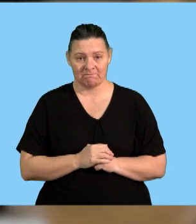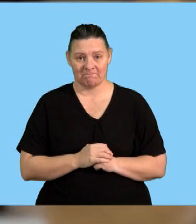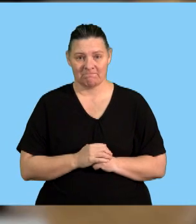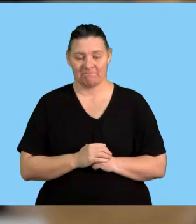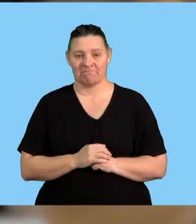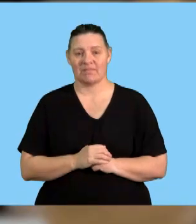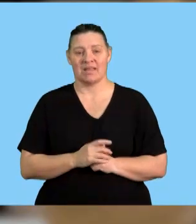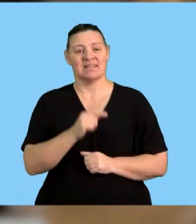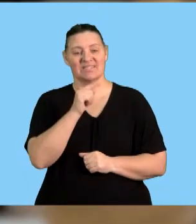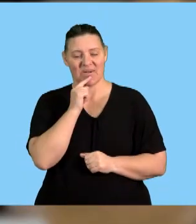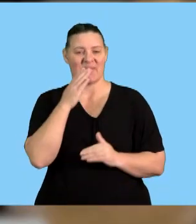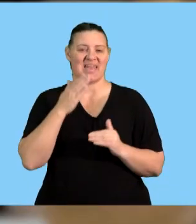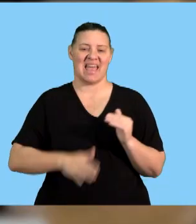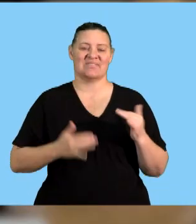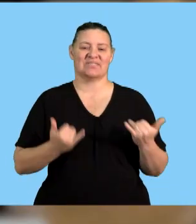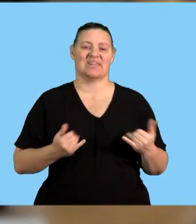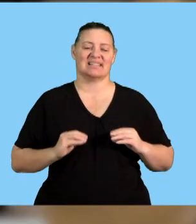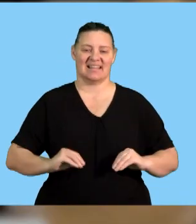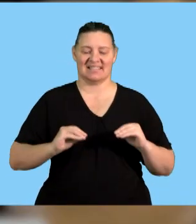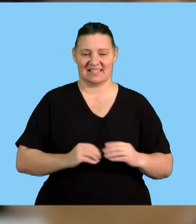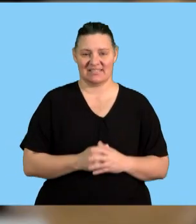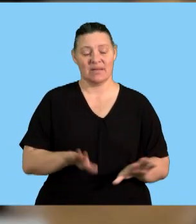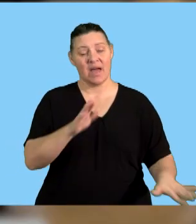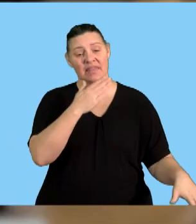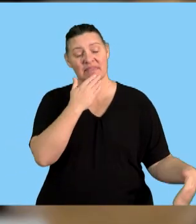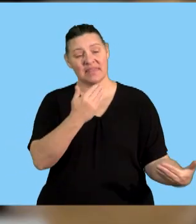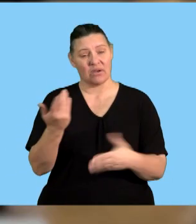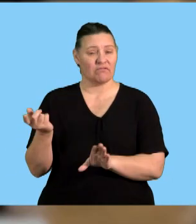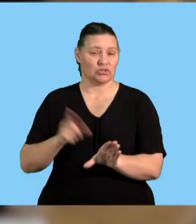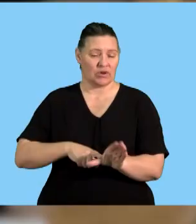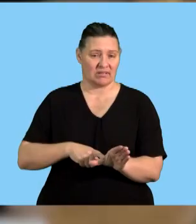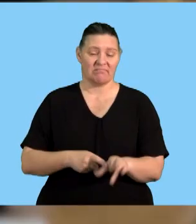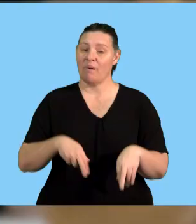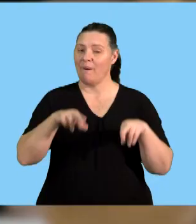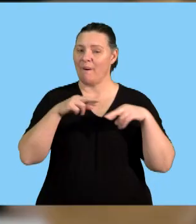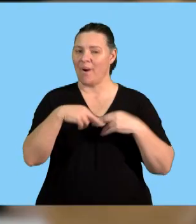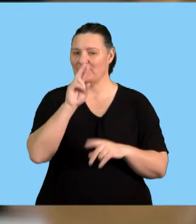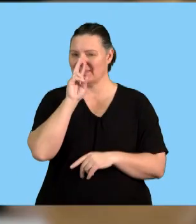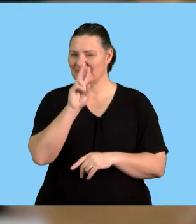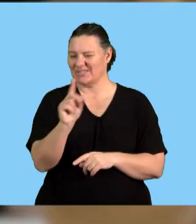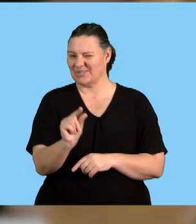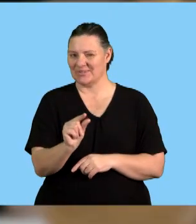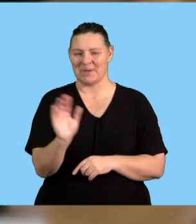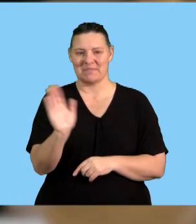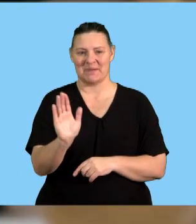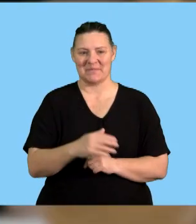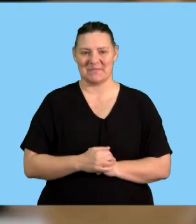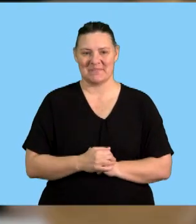And that brings us to the end of today's lesson. Thank you for joining in. I hope to see you again.